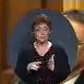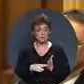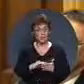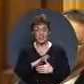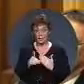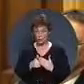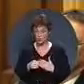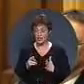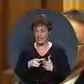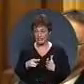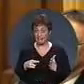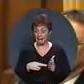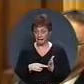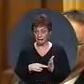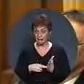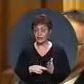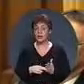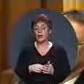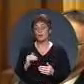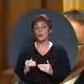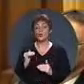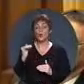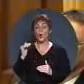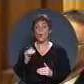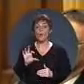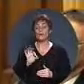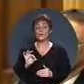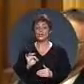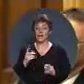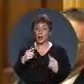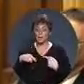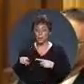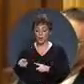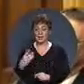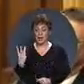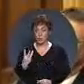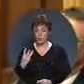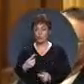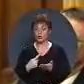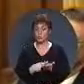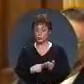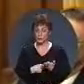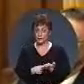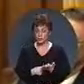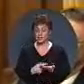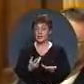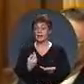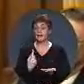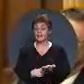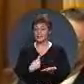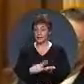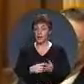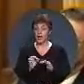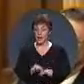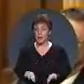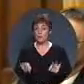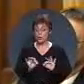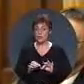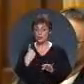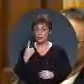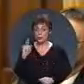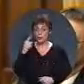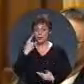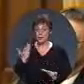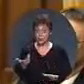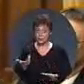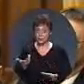Washington to discuss critical bilateral issues, which in part, Mr. Speaker, helped to result in the return of nearly $5 billion back